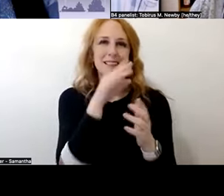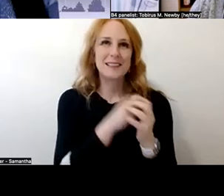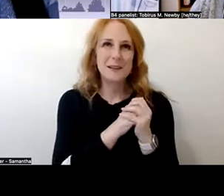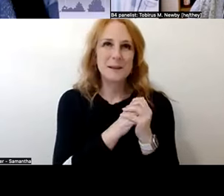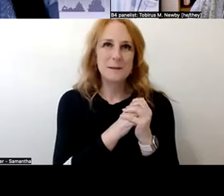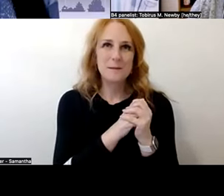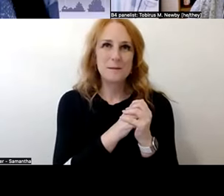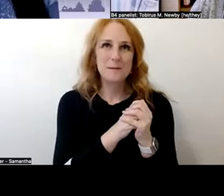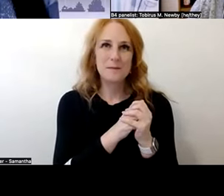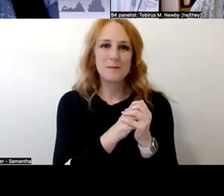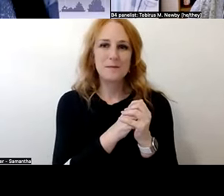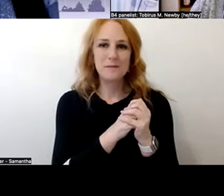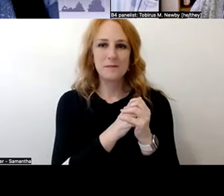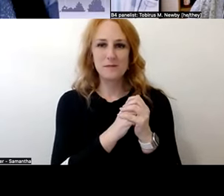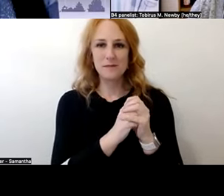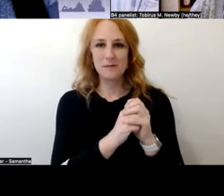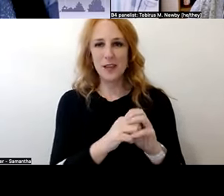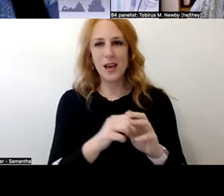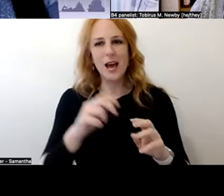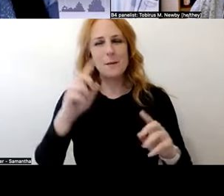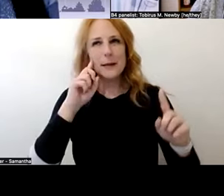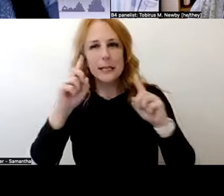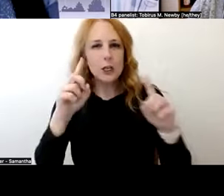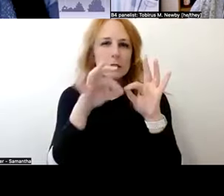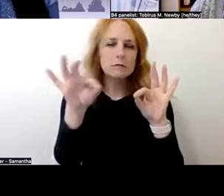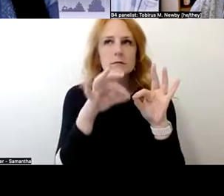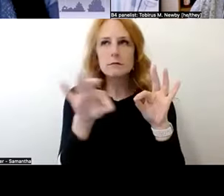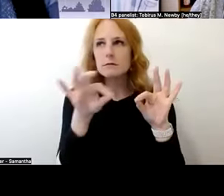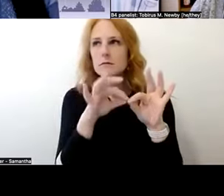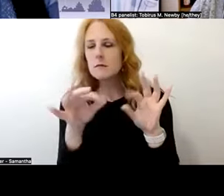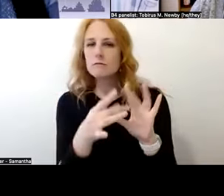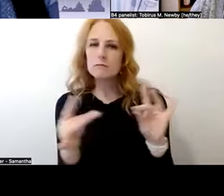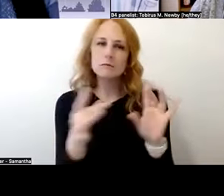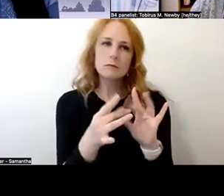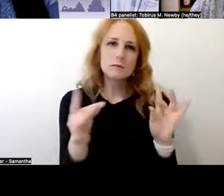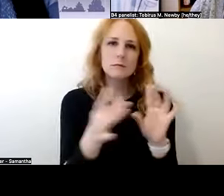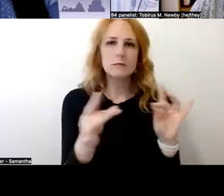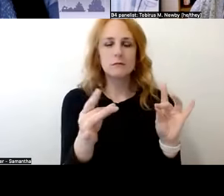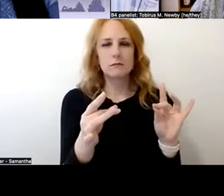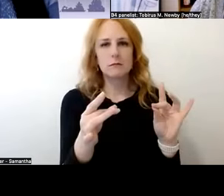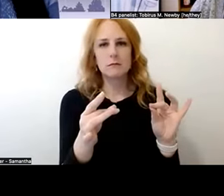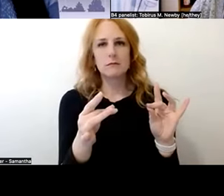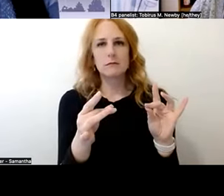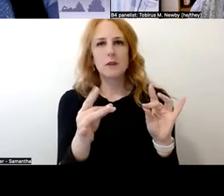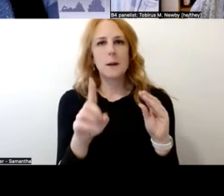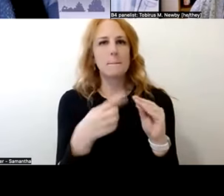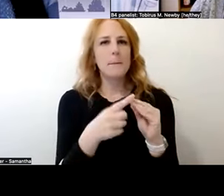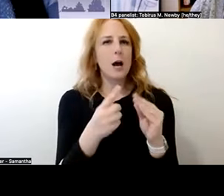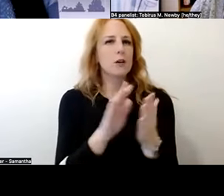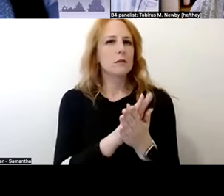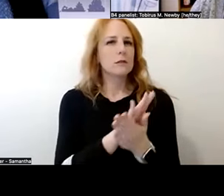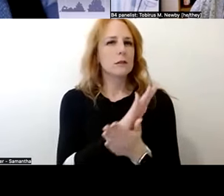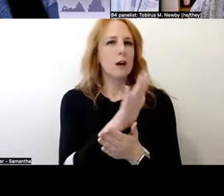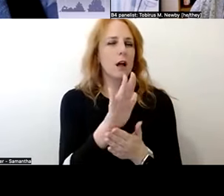I hear a lot of rhetoric around UC Berkeley not having many financial resources, and I